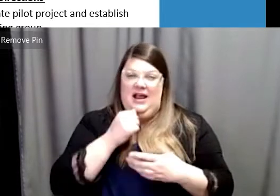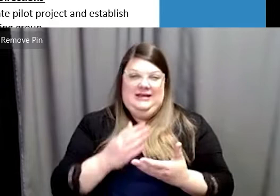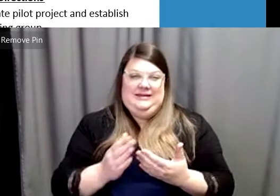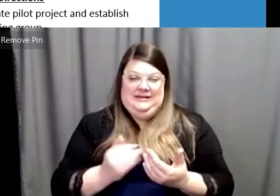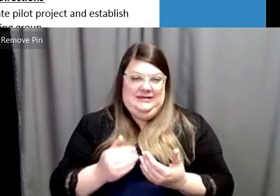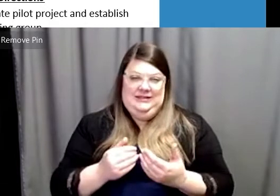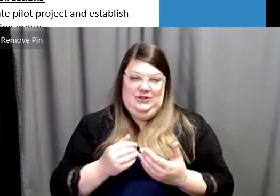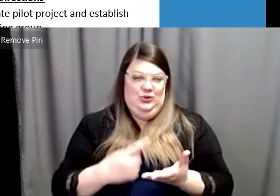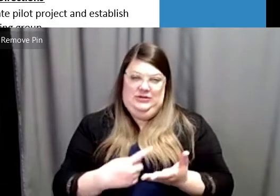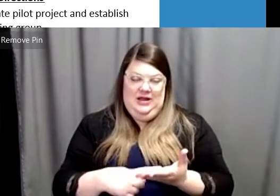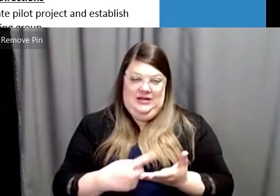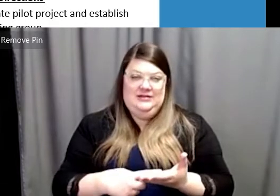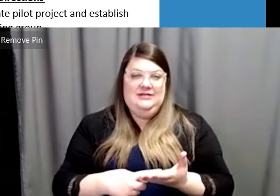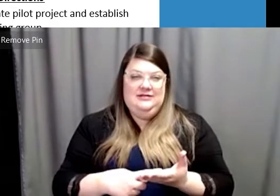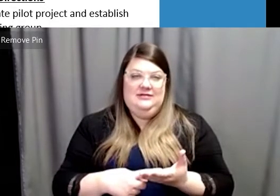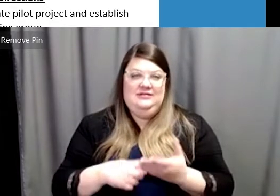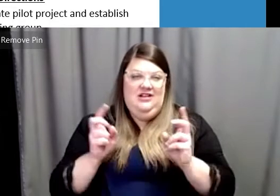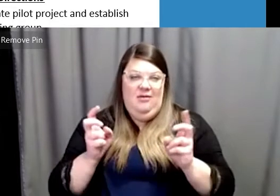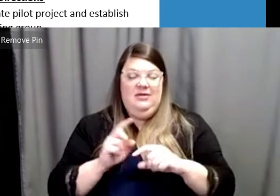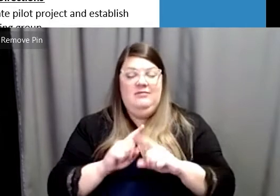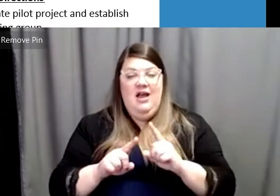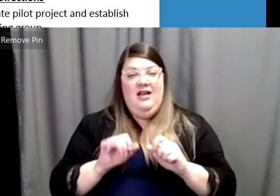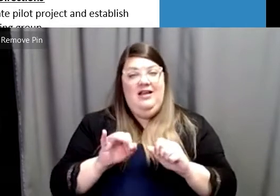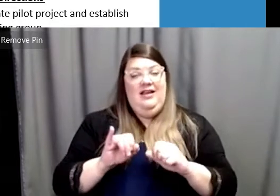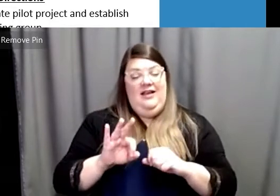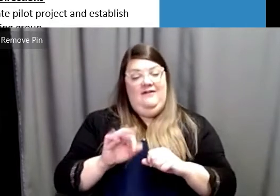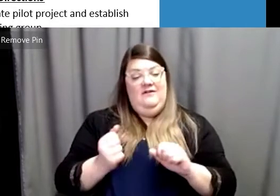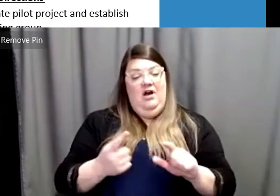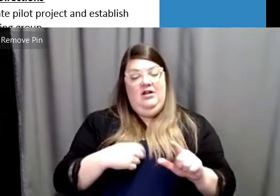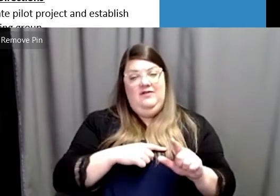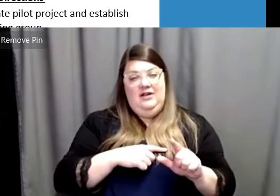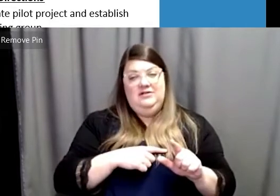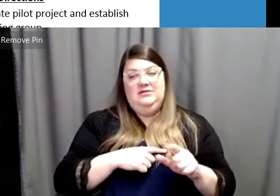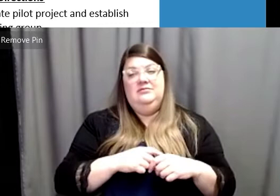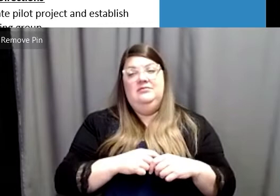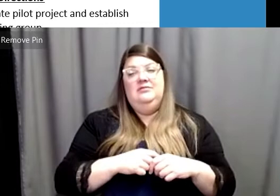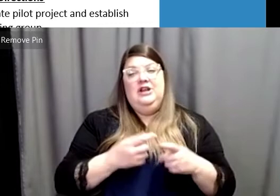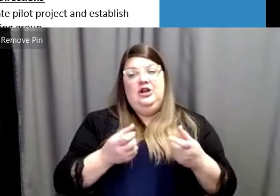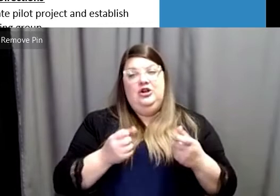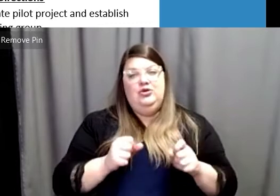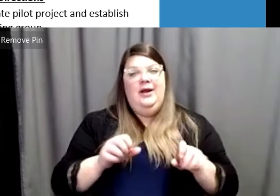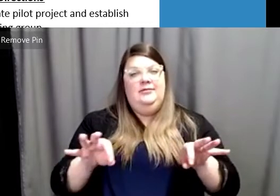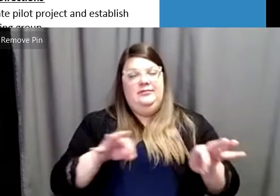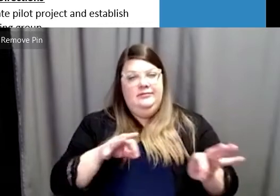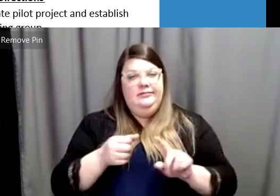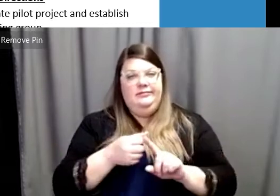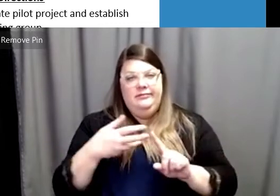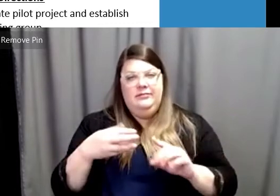but if we can all come to at least bring it out, what it means to belong